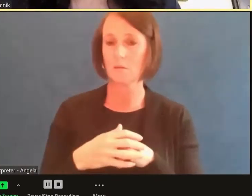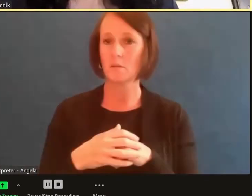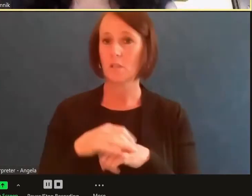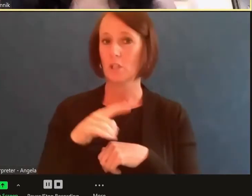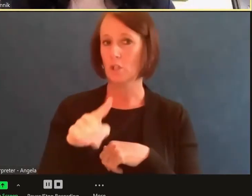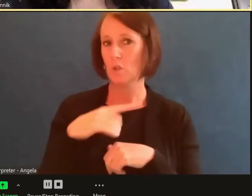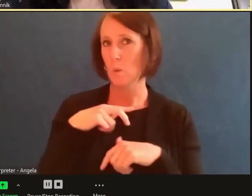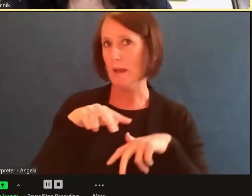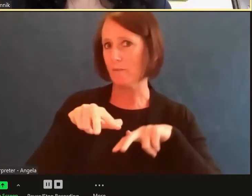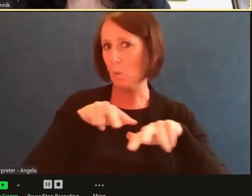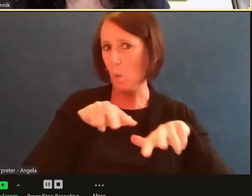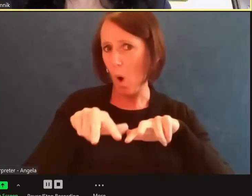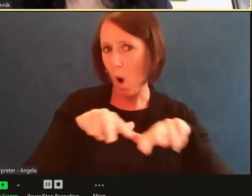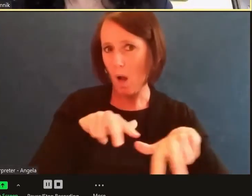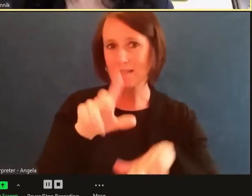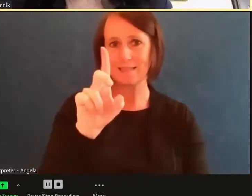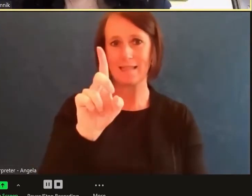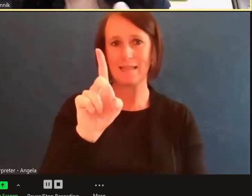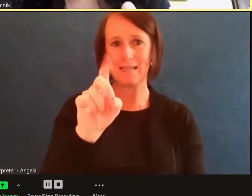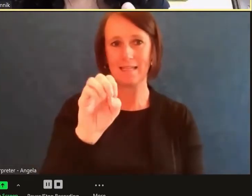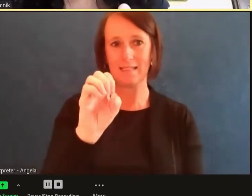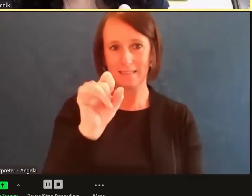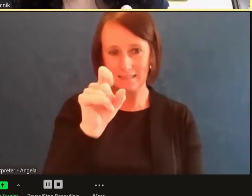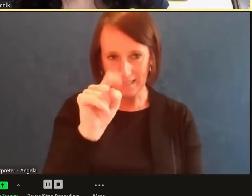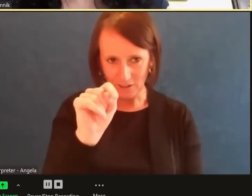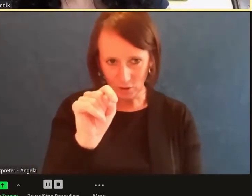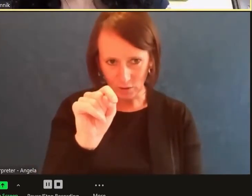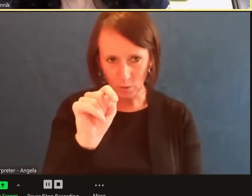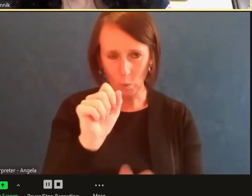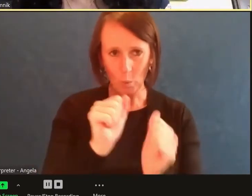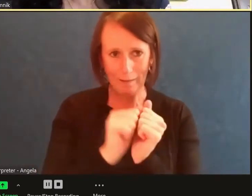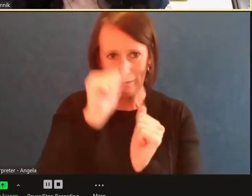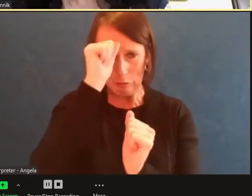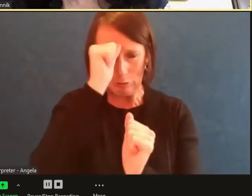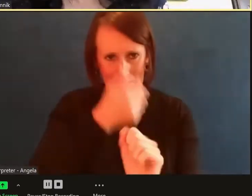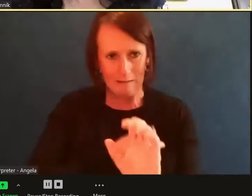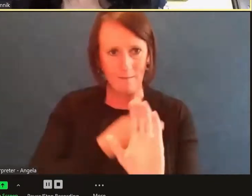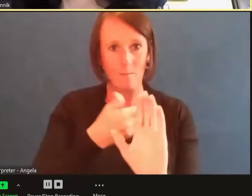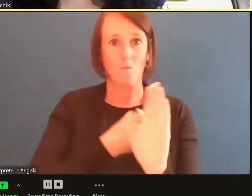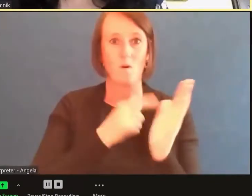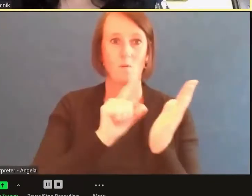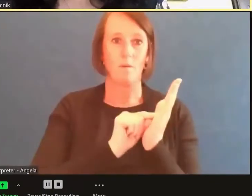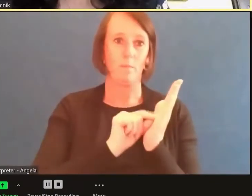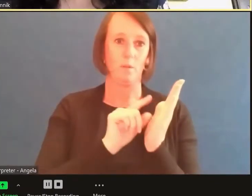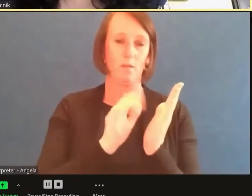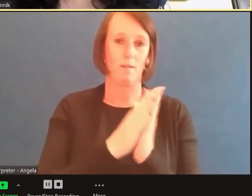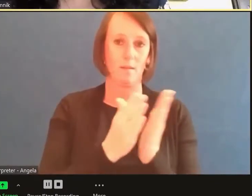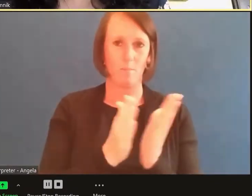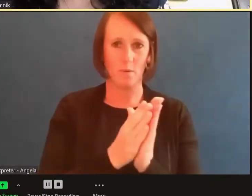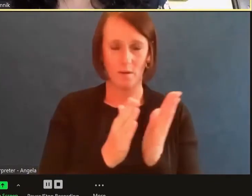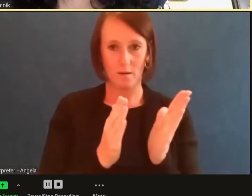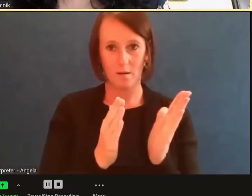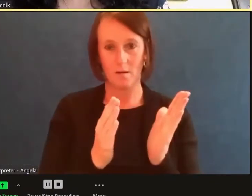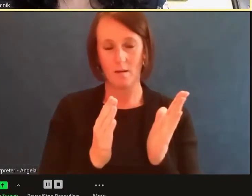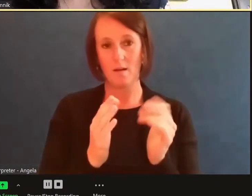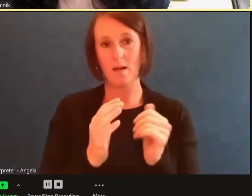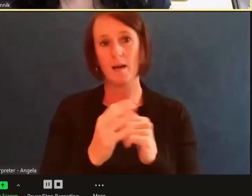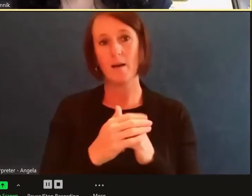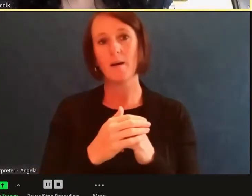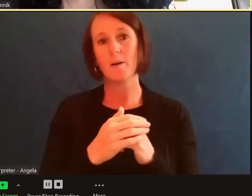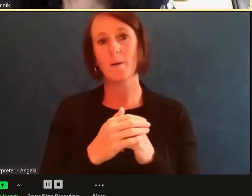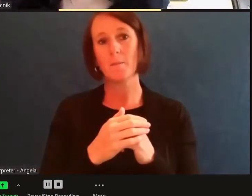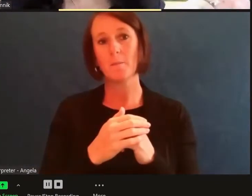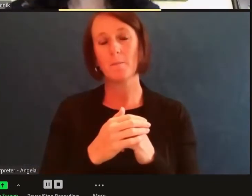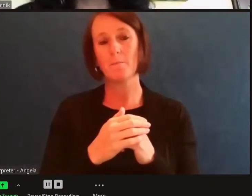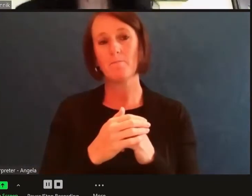desert with your son before publishing your book. What was it called? What was the Just name deserts. of